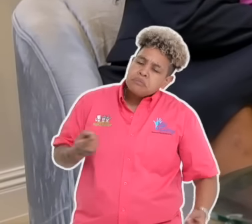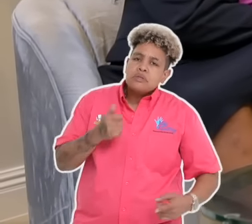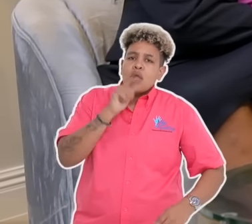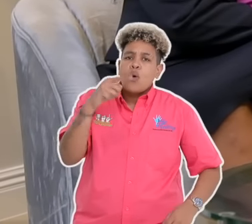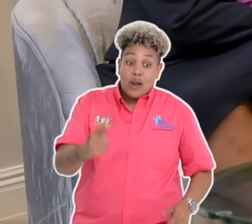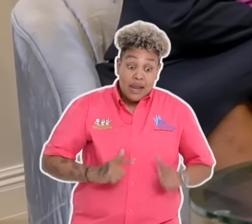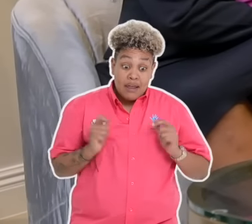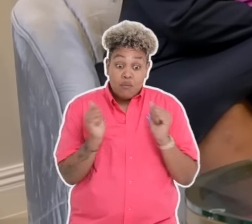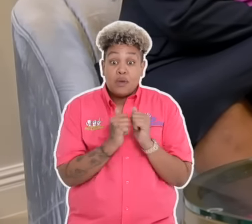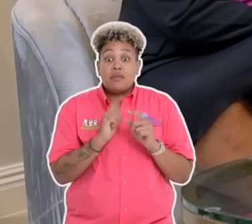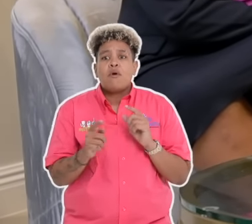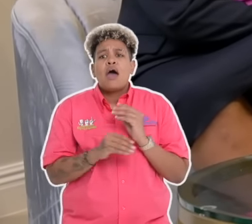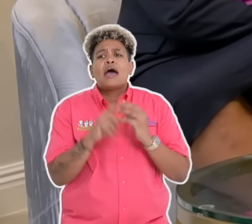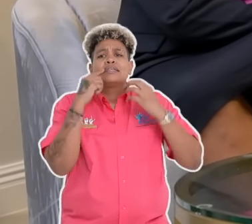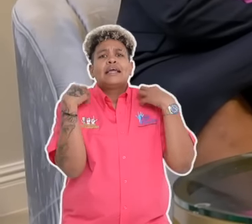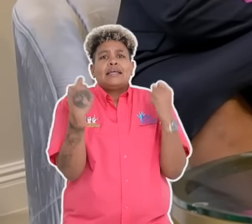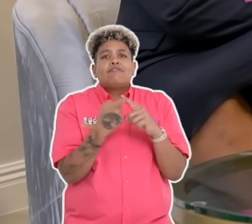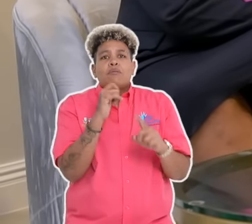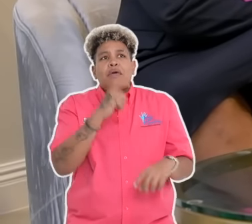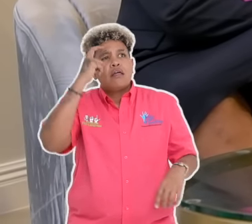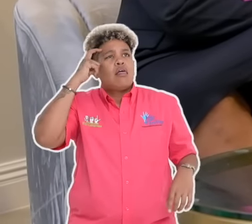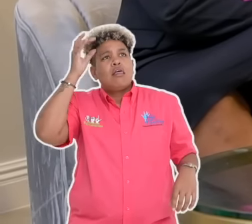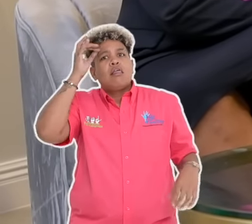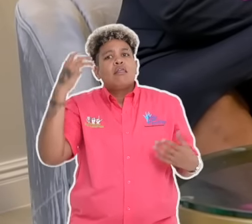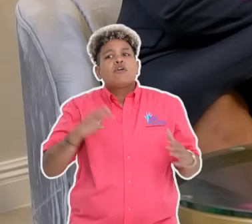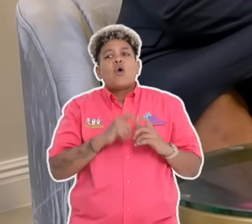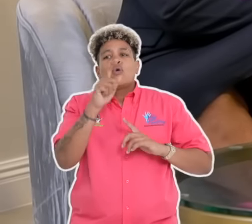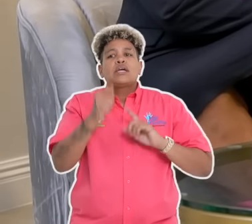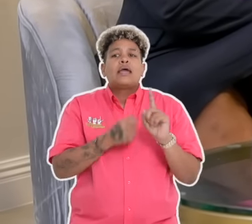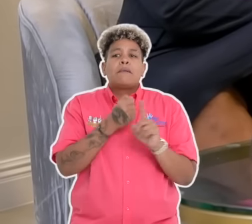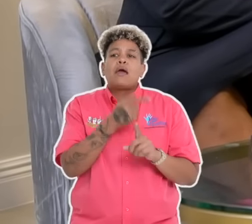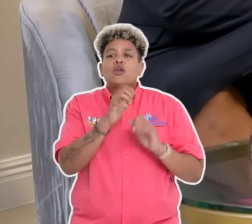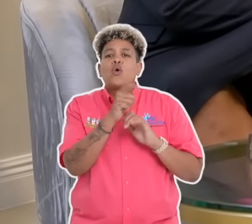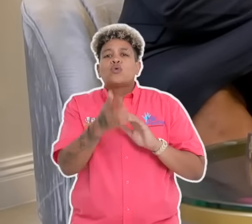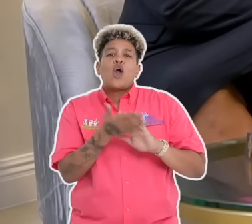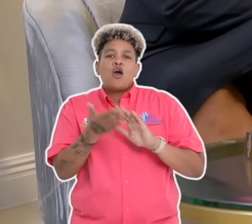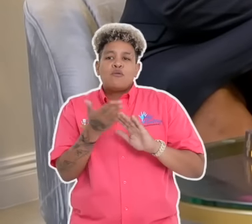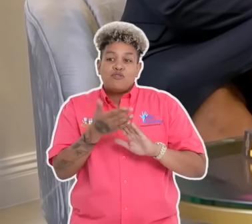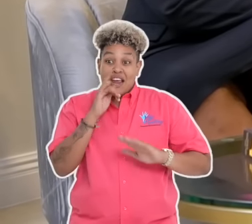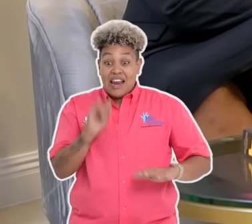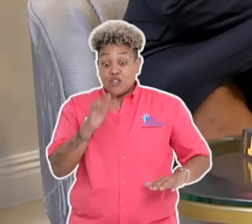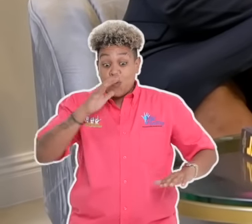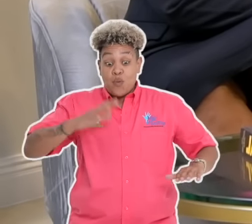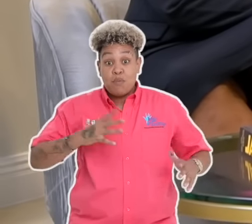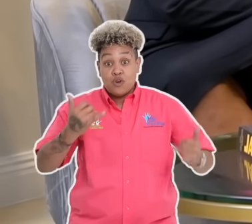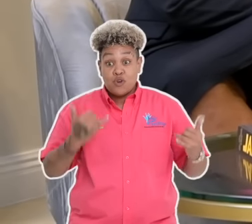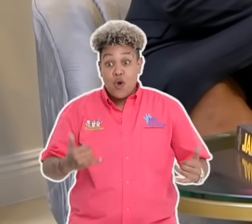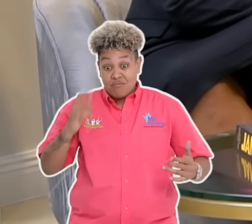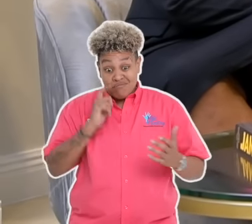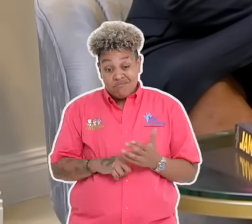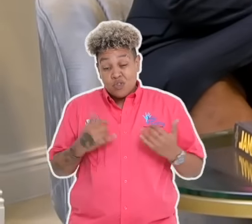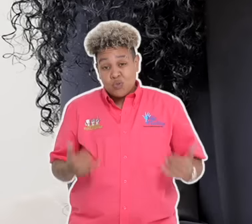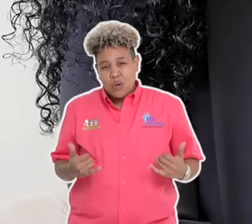have had to not only live with, but to heal from. And how that has impacted how you operate as the woman